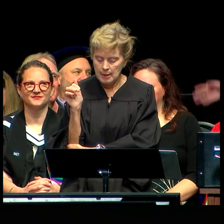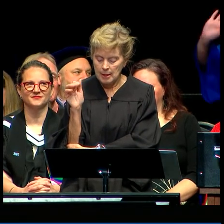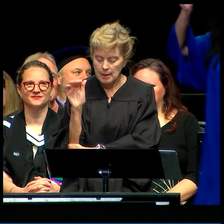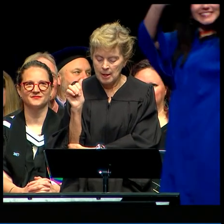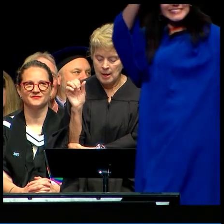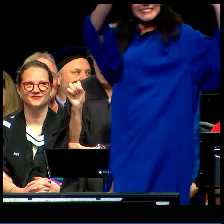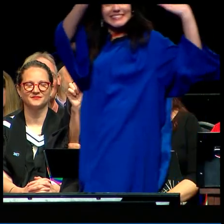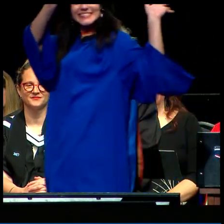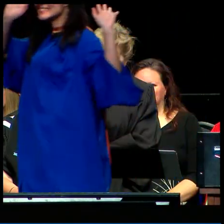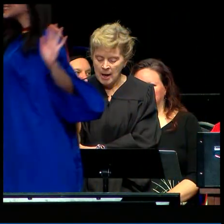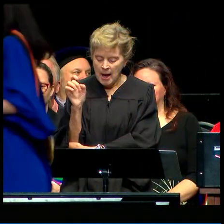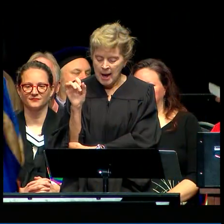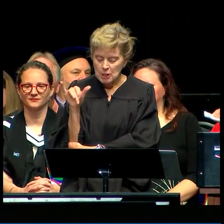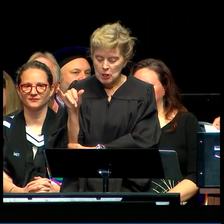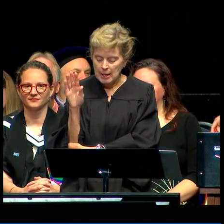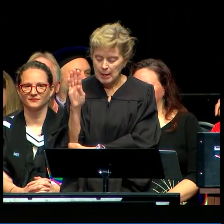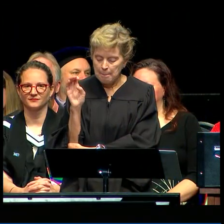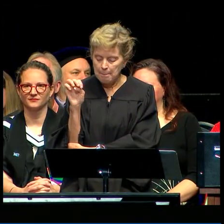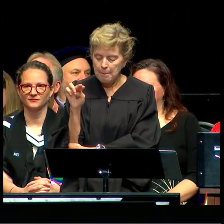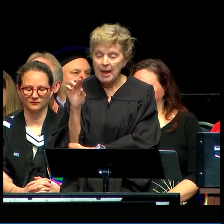Ashley Bentoncore.